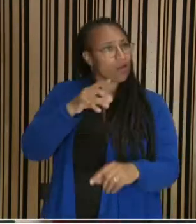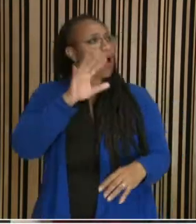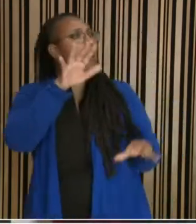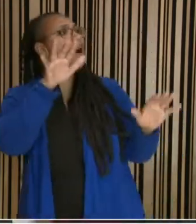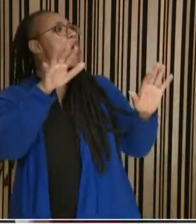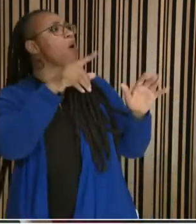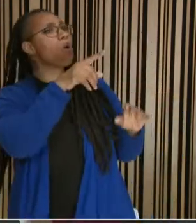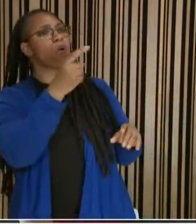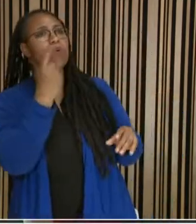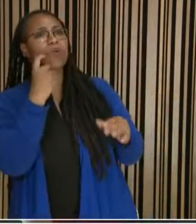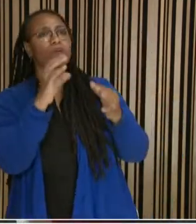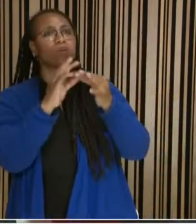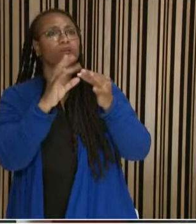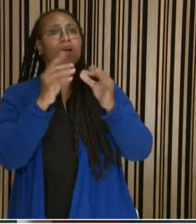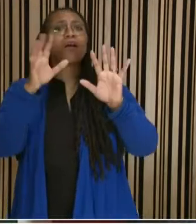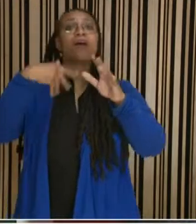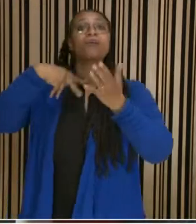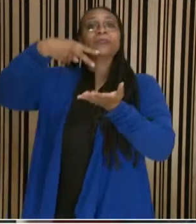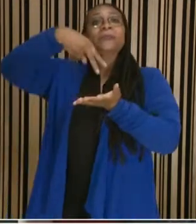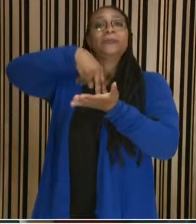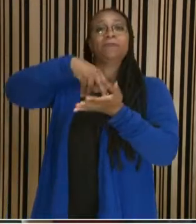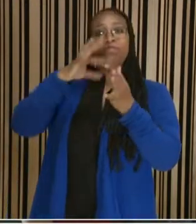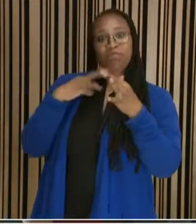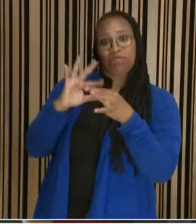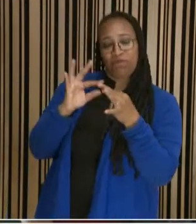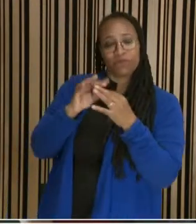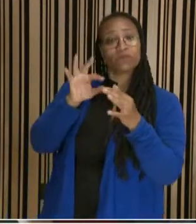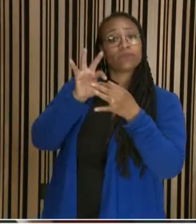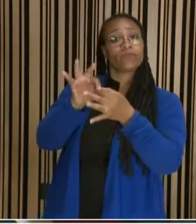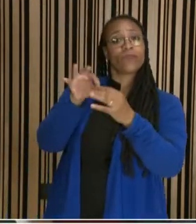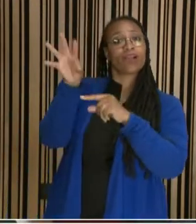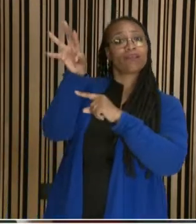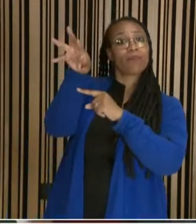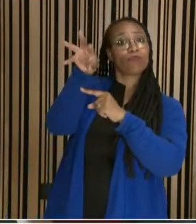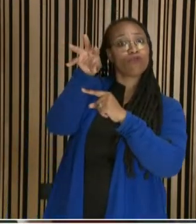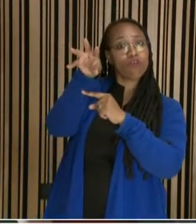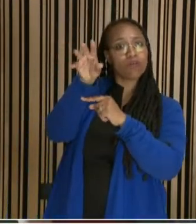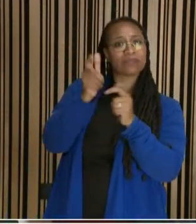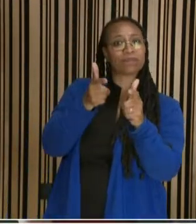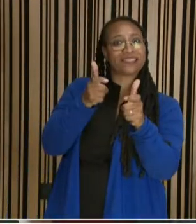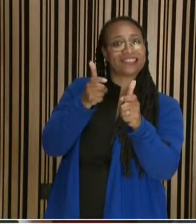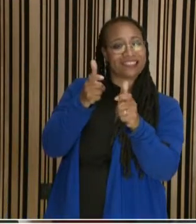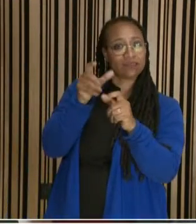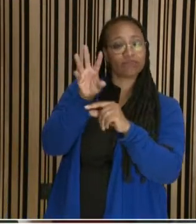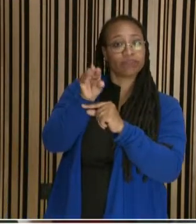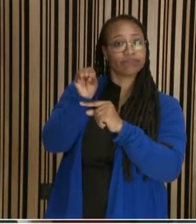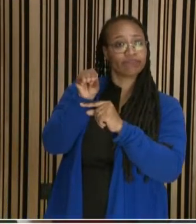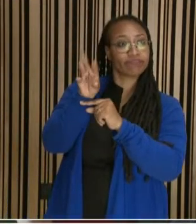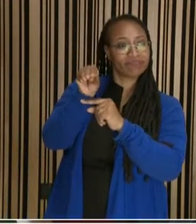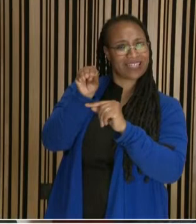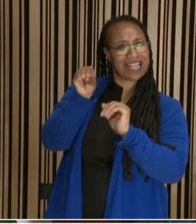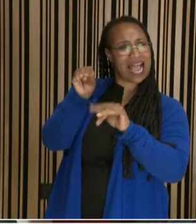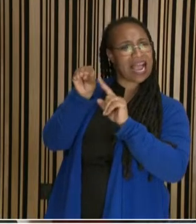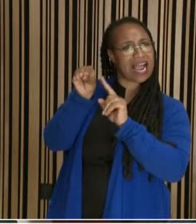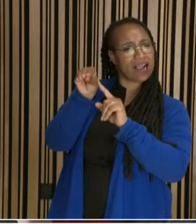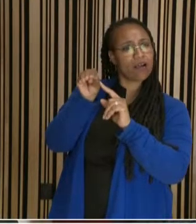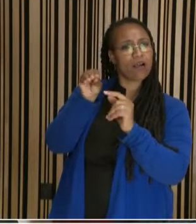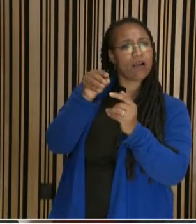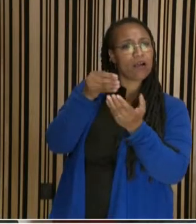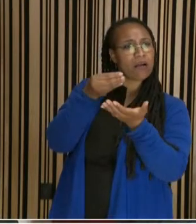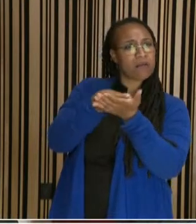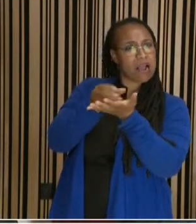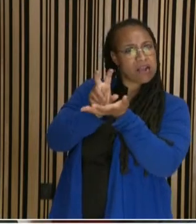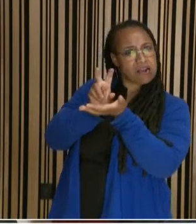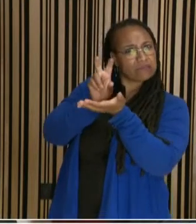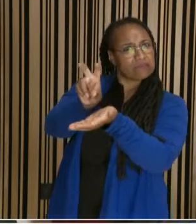that's okay. I should have stood. Regarding the addition of the speed cameras and the amount of money that you all expected to generate, I